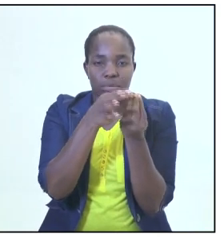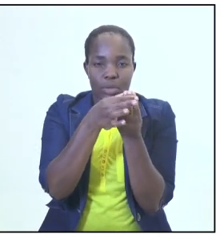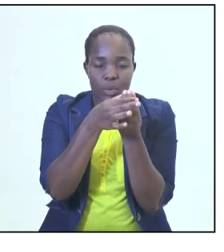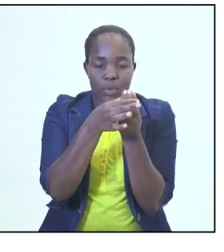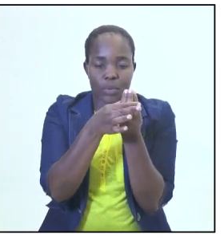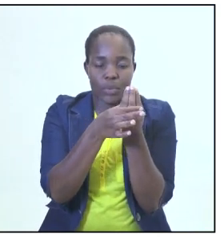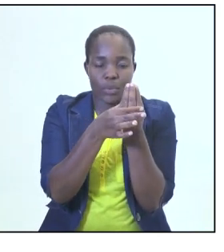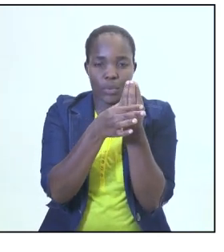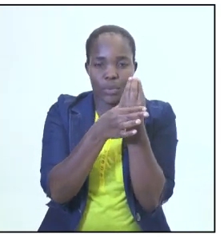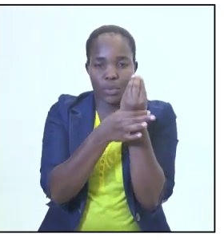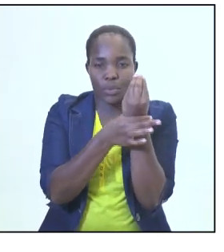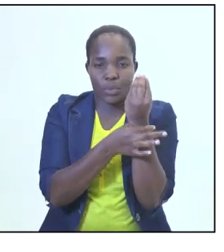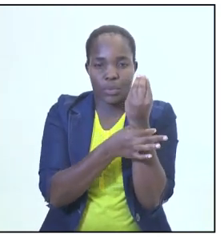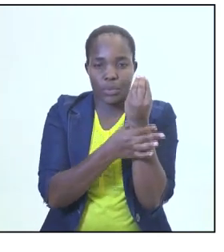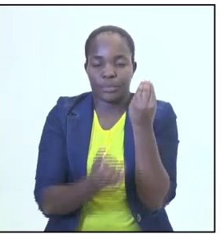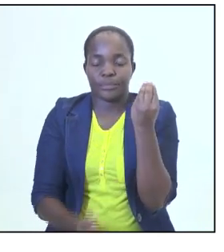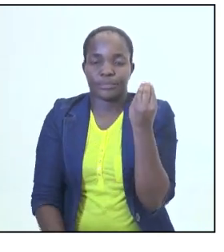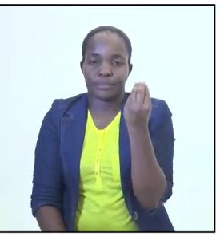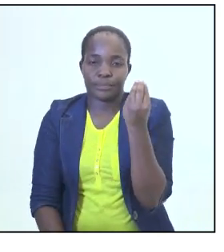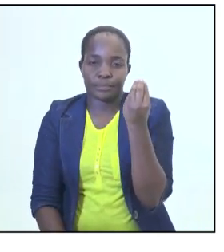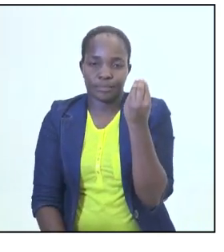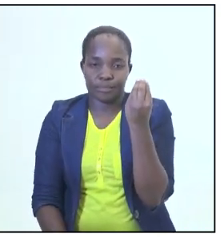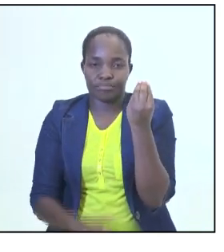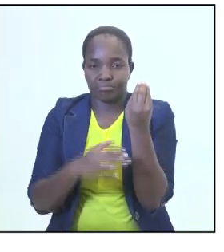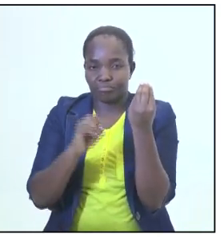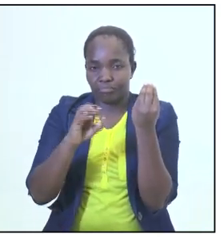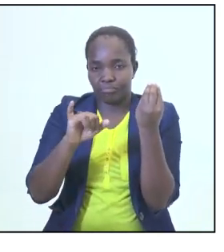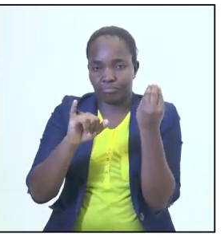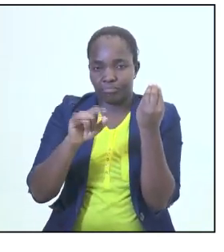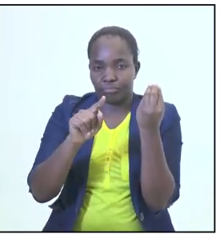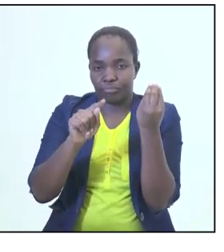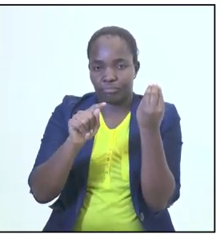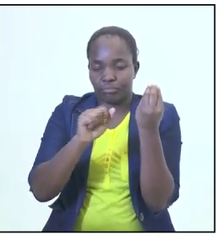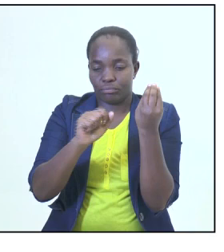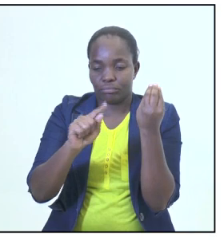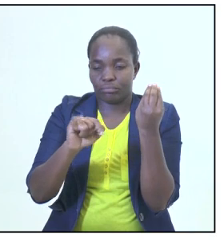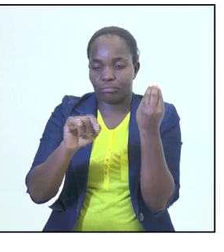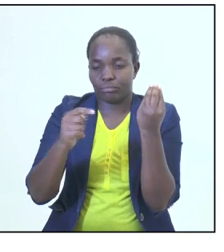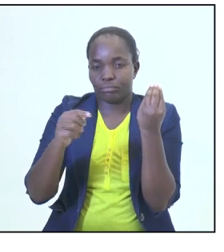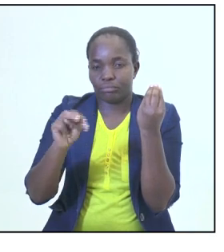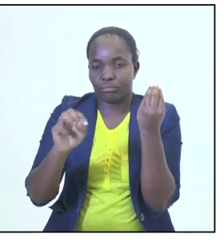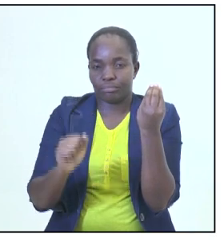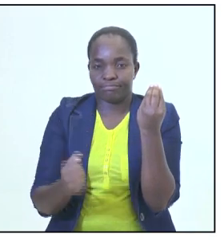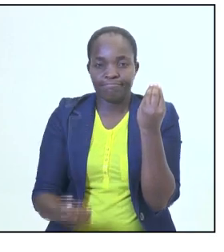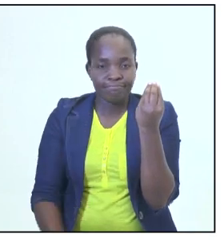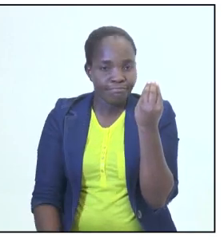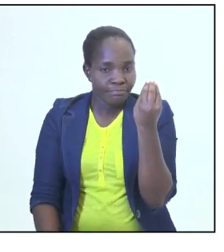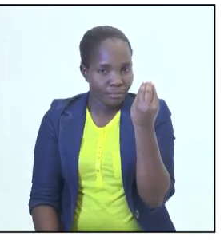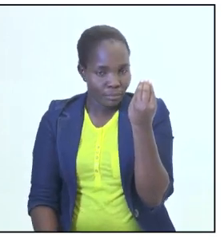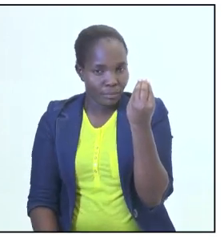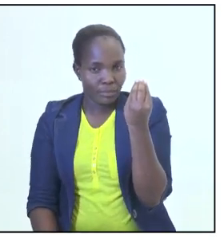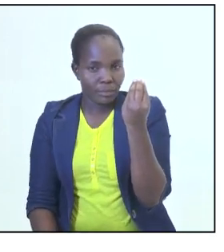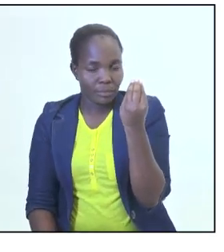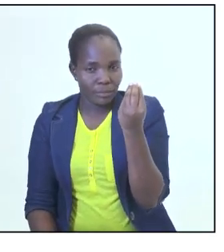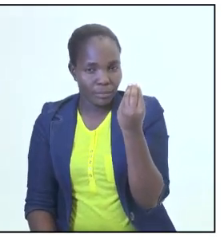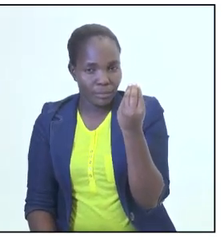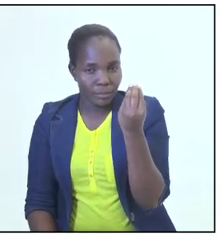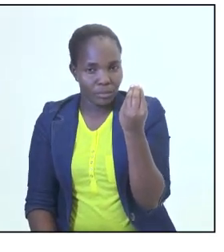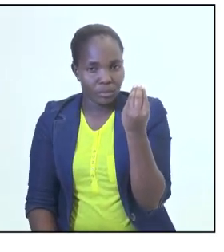out of it upward, and the stigma on top. The term carpel refers to the